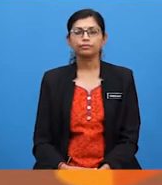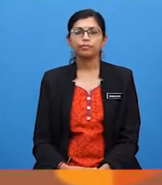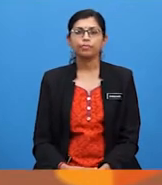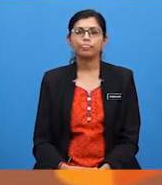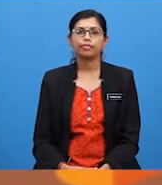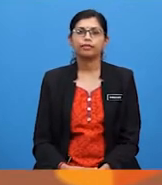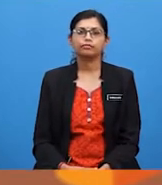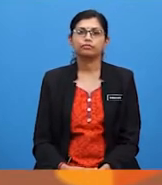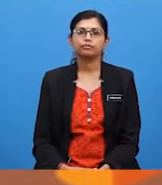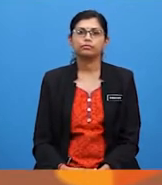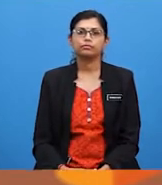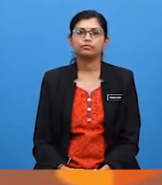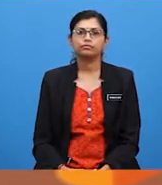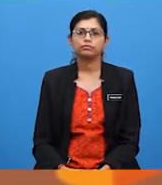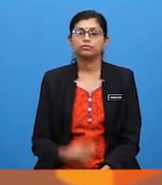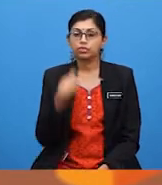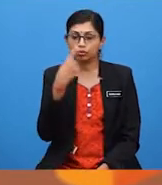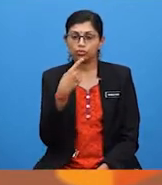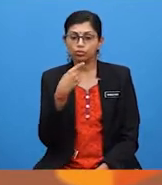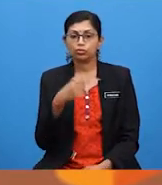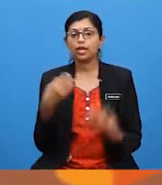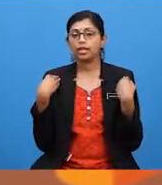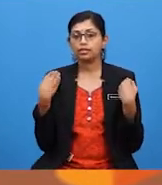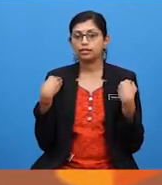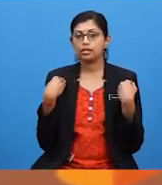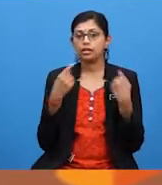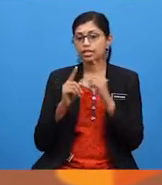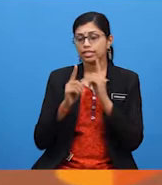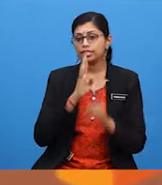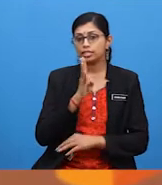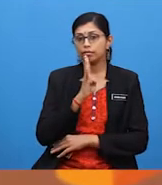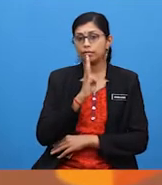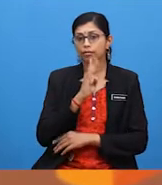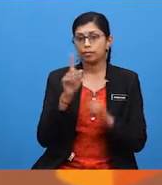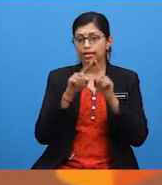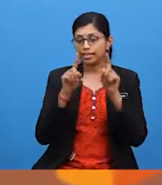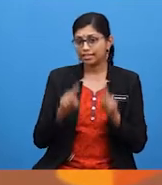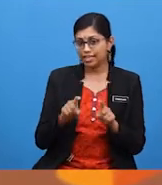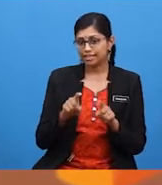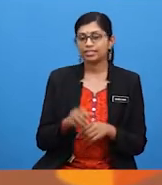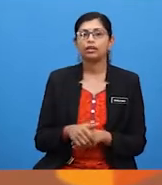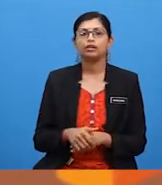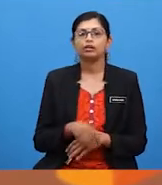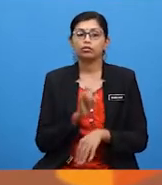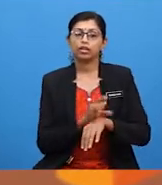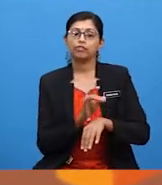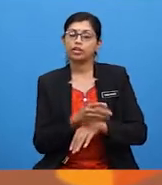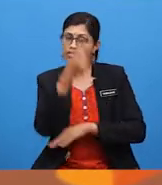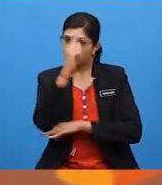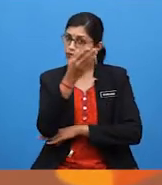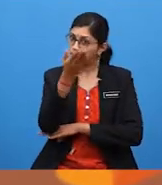To those sitting for speaking tests, this is a good advice for you.